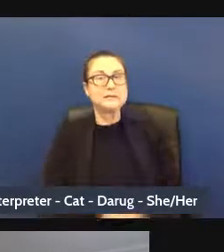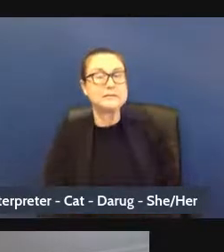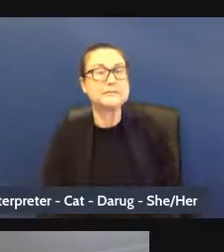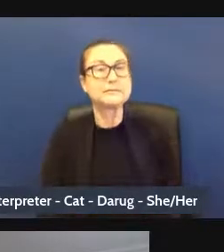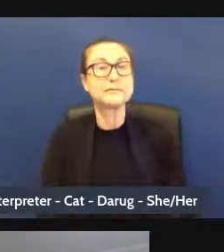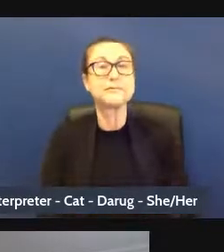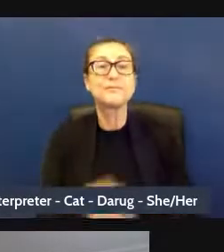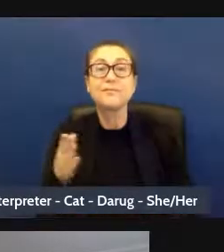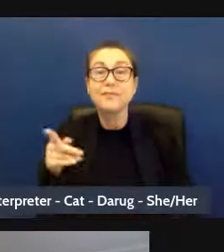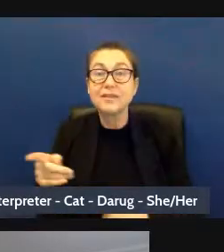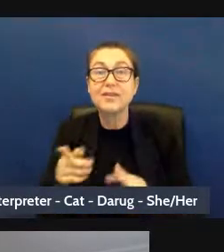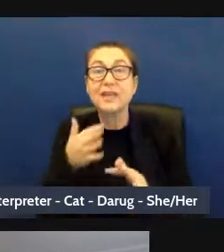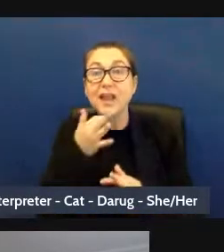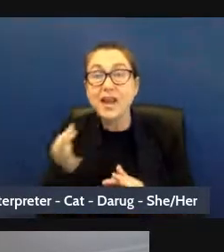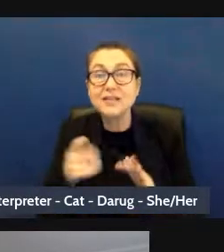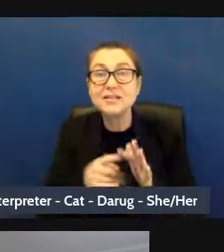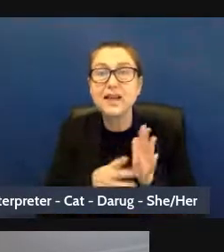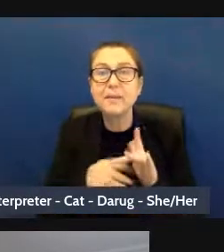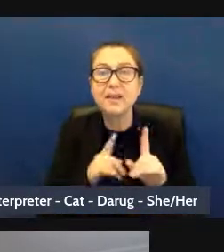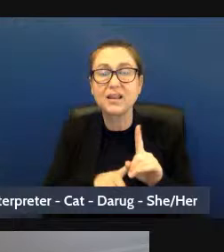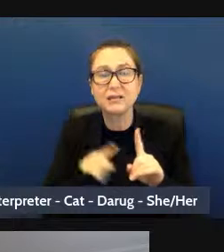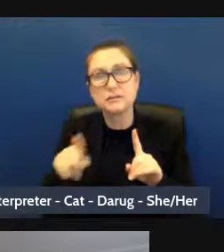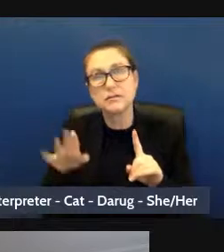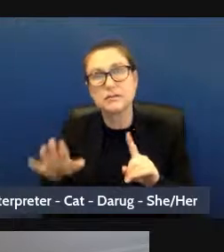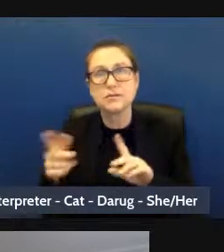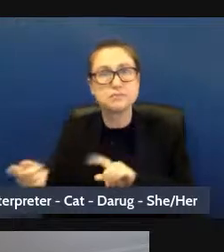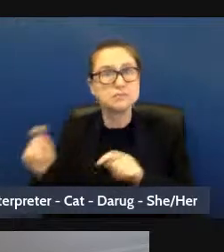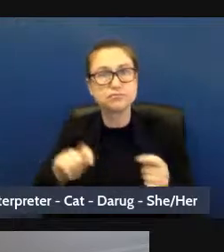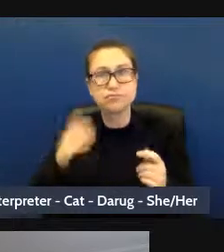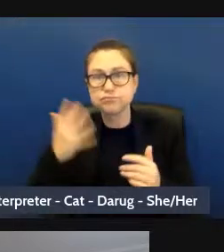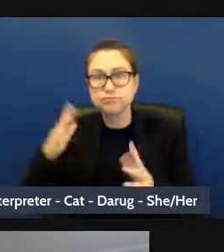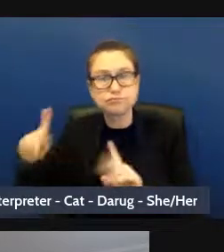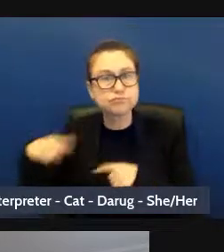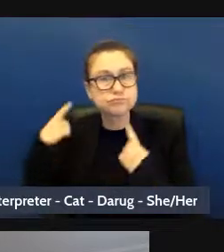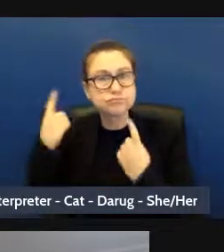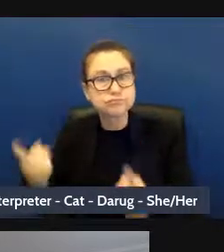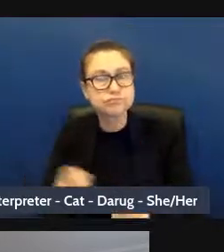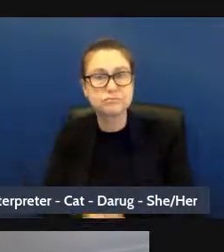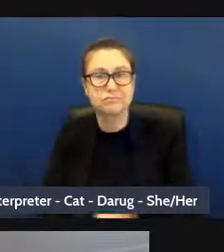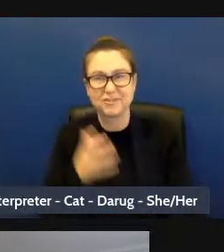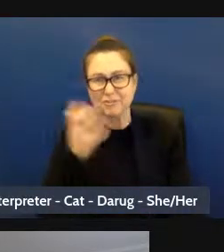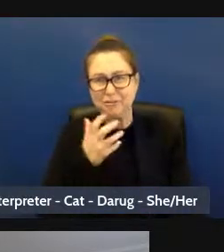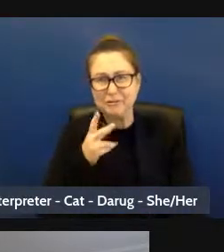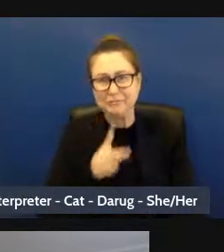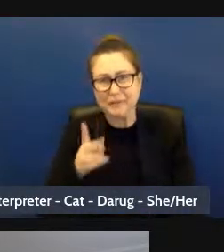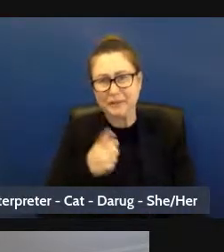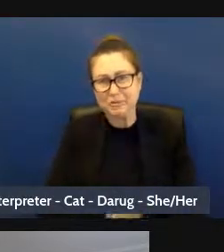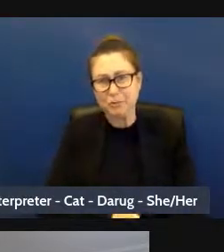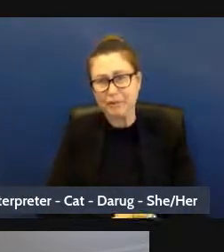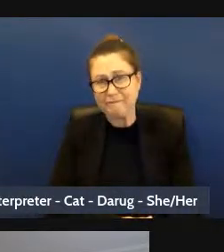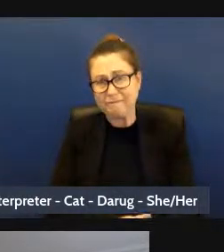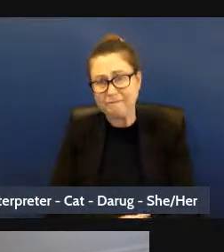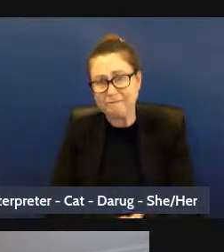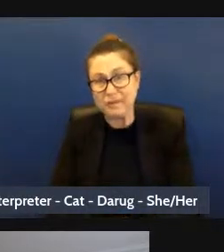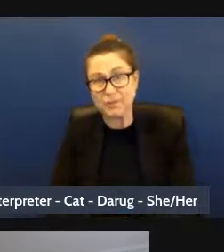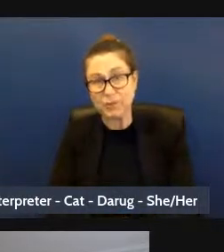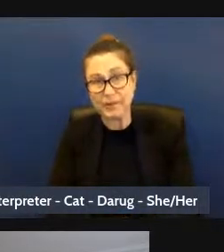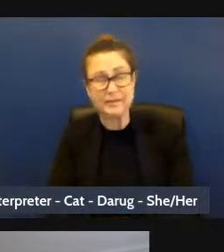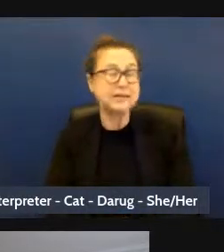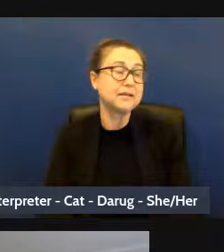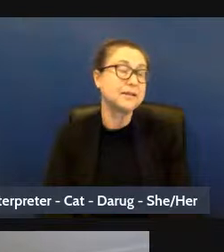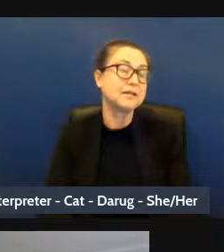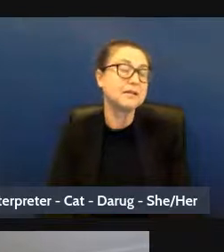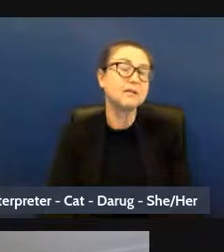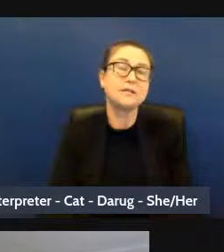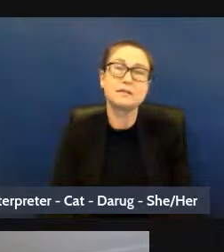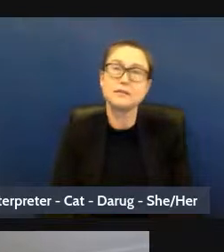No. Emily, you've been in lockdown for ages, and I'm sorry to bring it back up again. But I don't